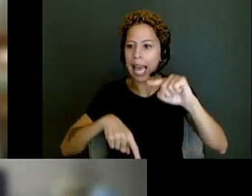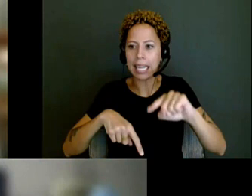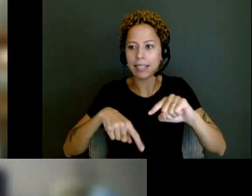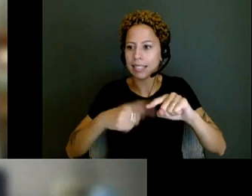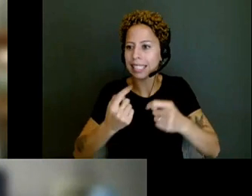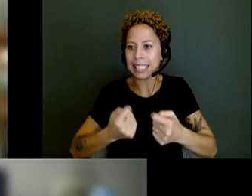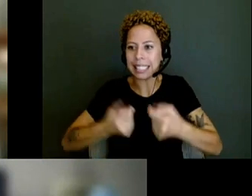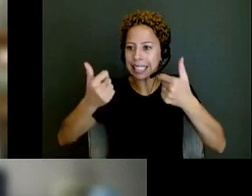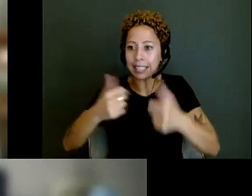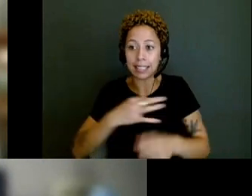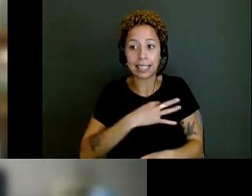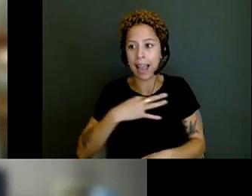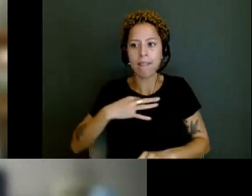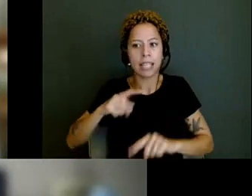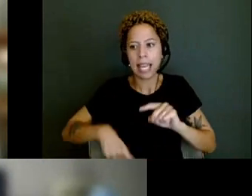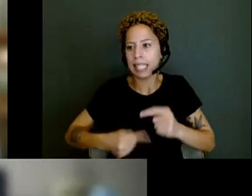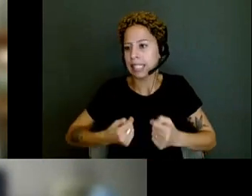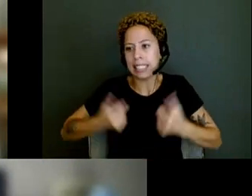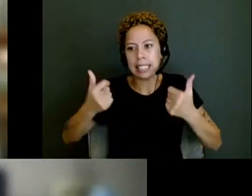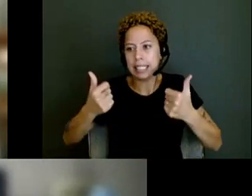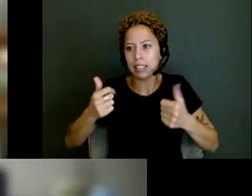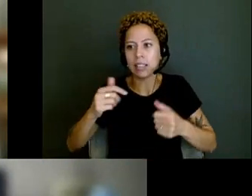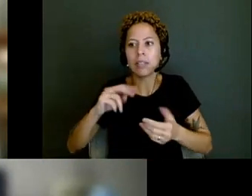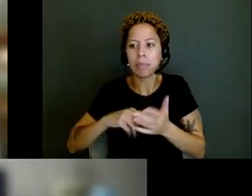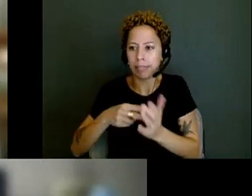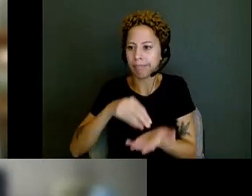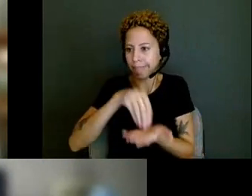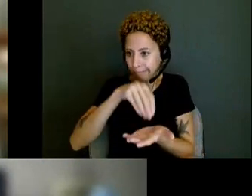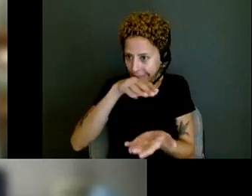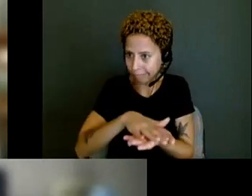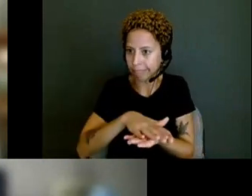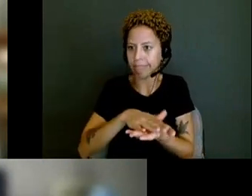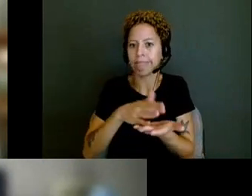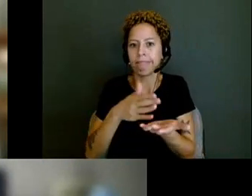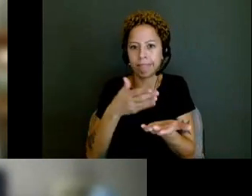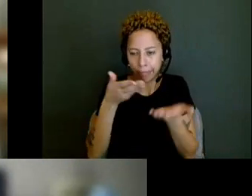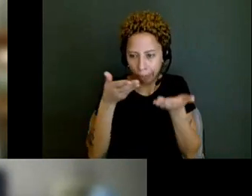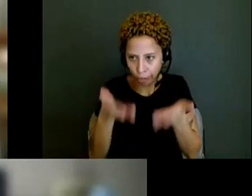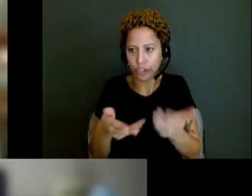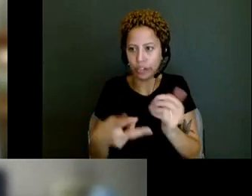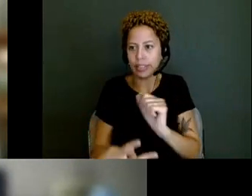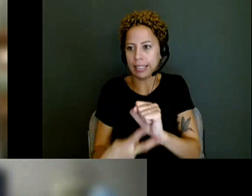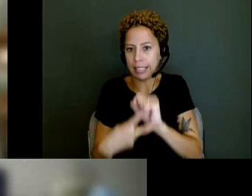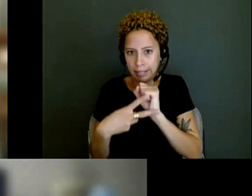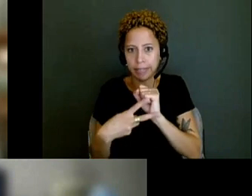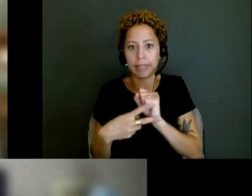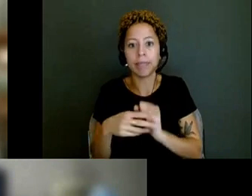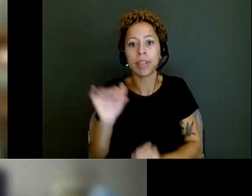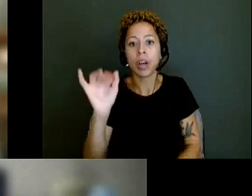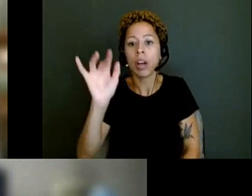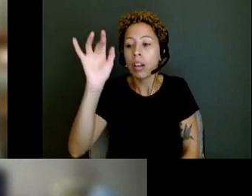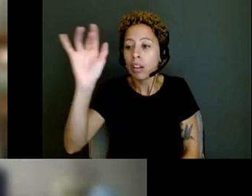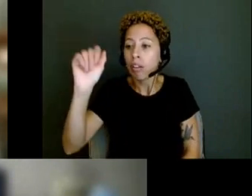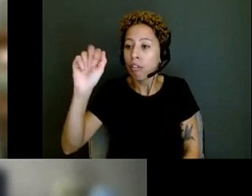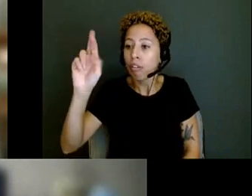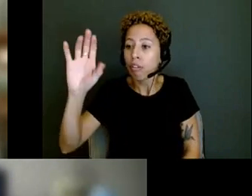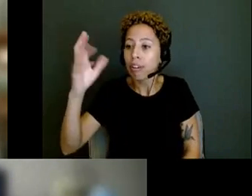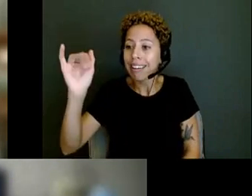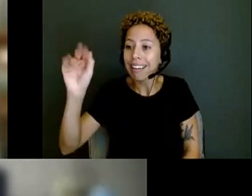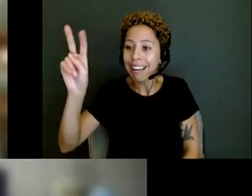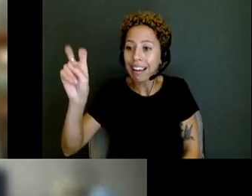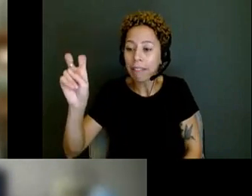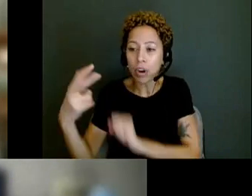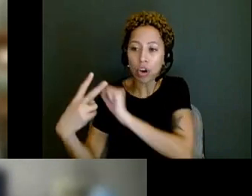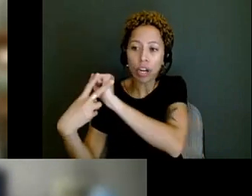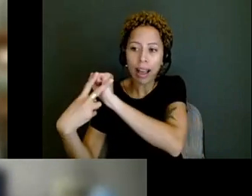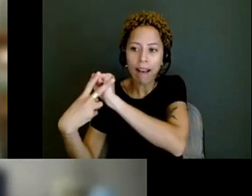be a record of this conversation. So the only thing that's up here is an archive button. And if you actually hover over the little question mark, it's going to tell you what